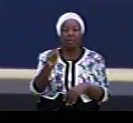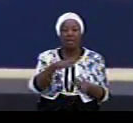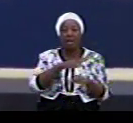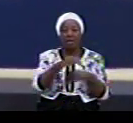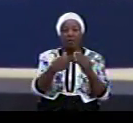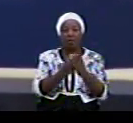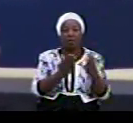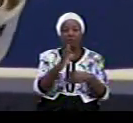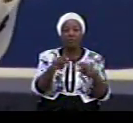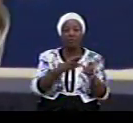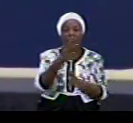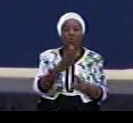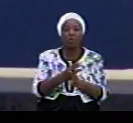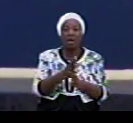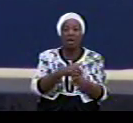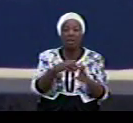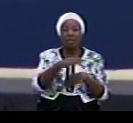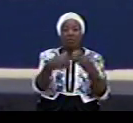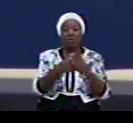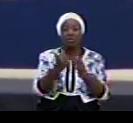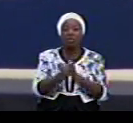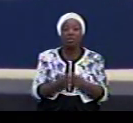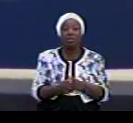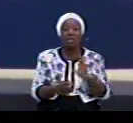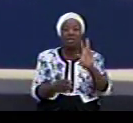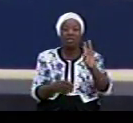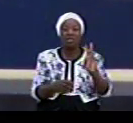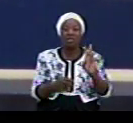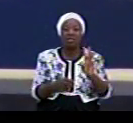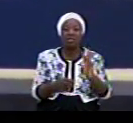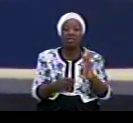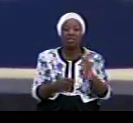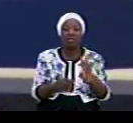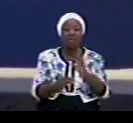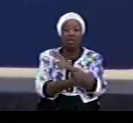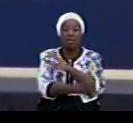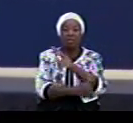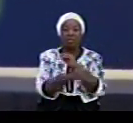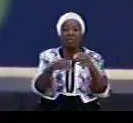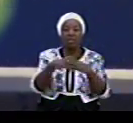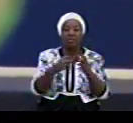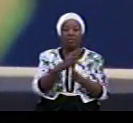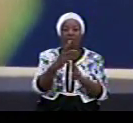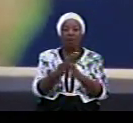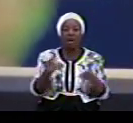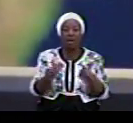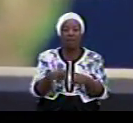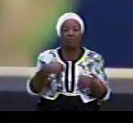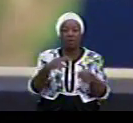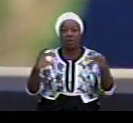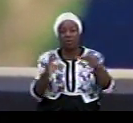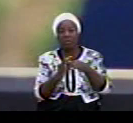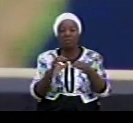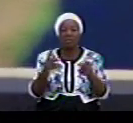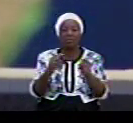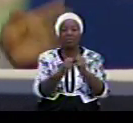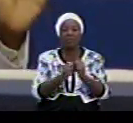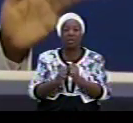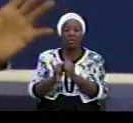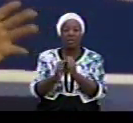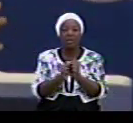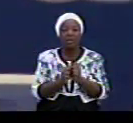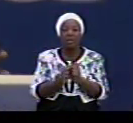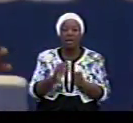world, in all the six continents of the world, as we are connected together, I want